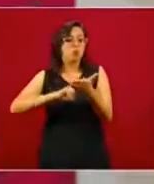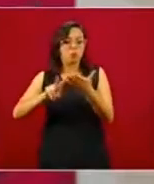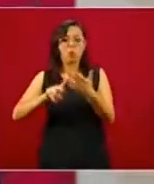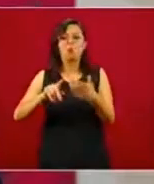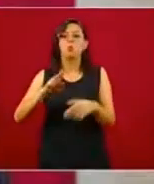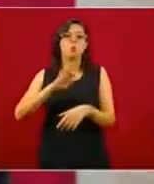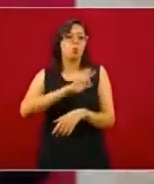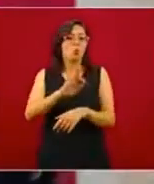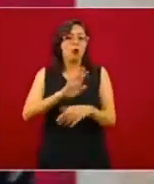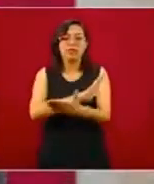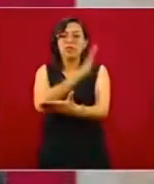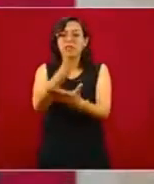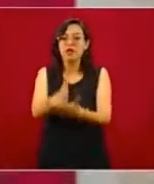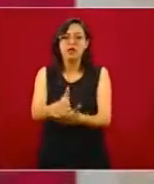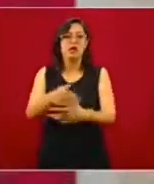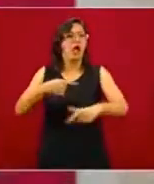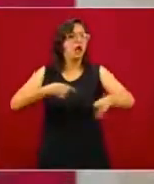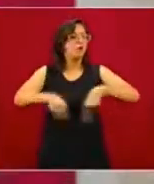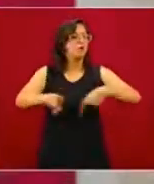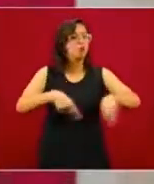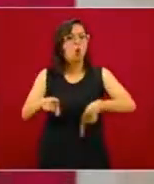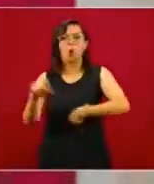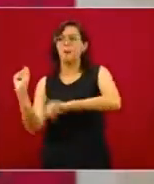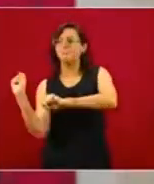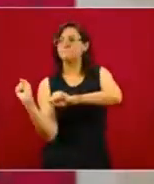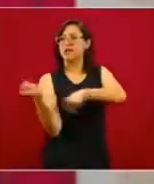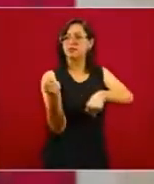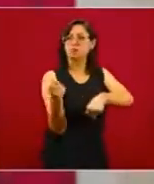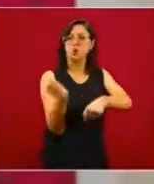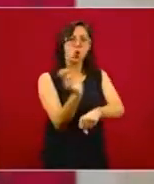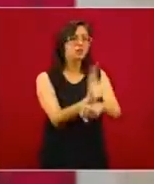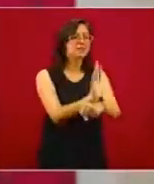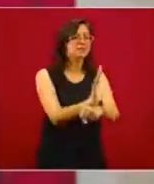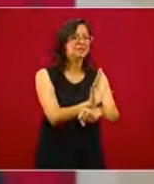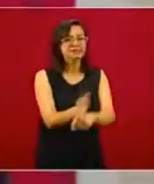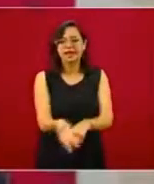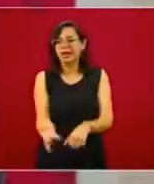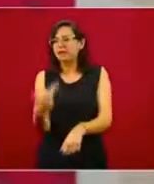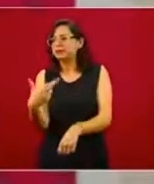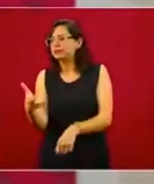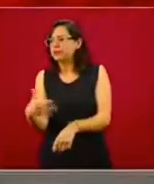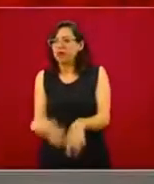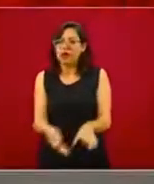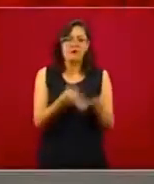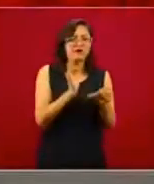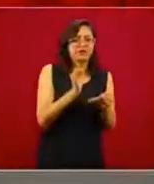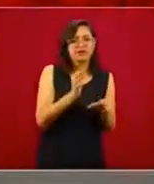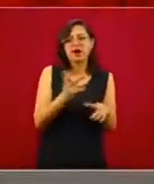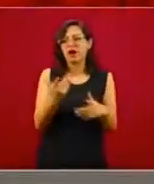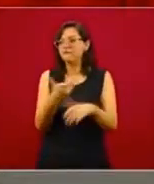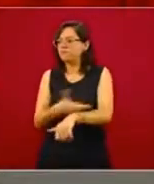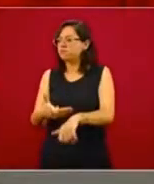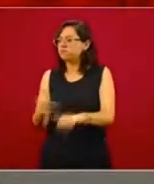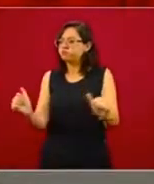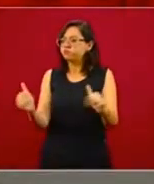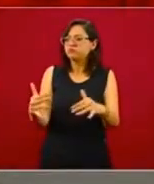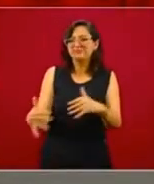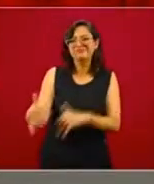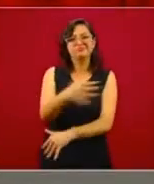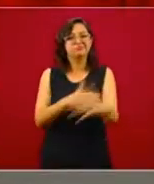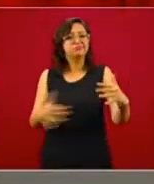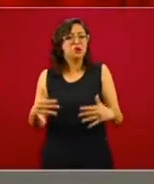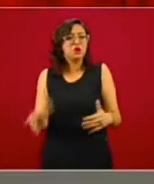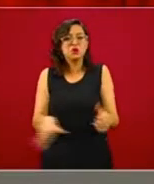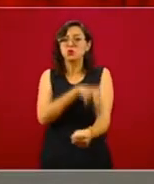have the green light, then they can play football, they can go to the movies, they can go to a cafe, they can